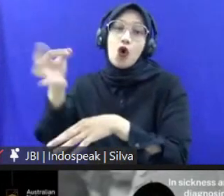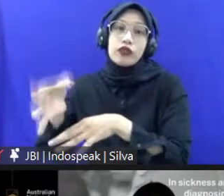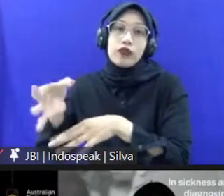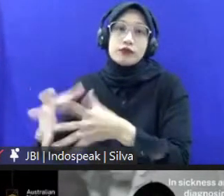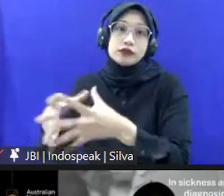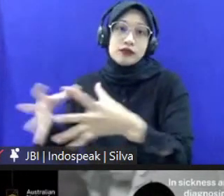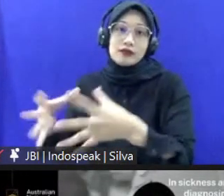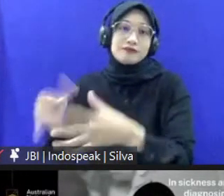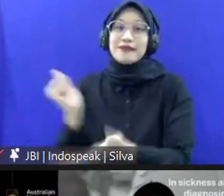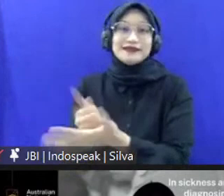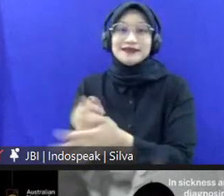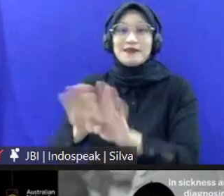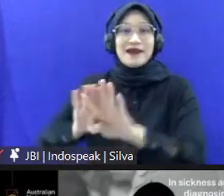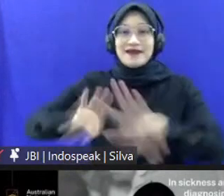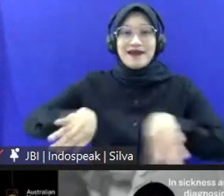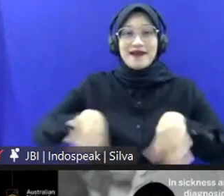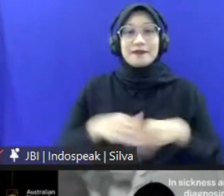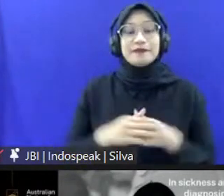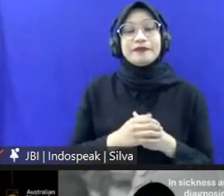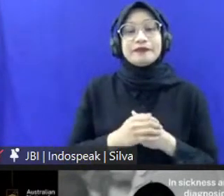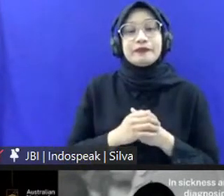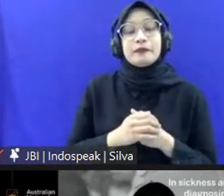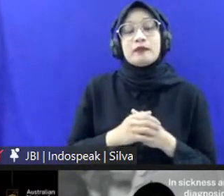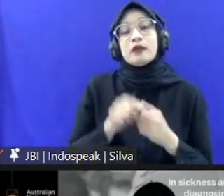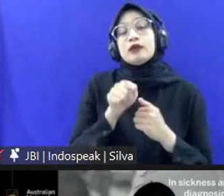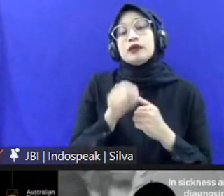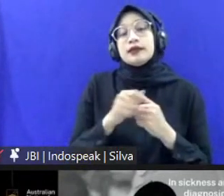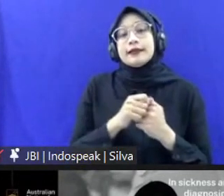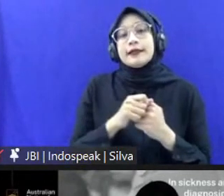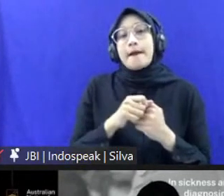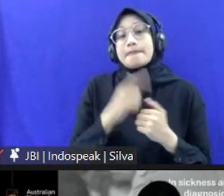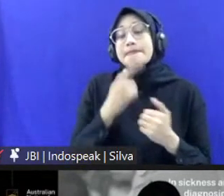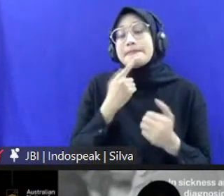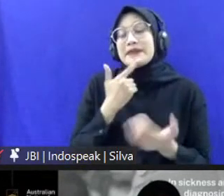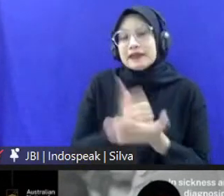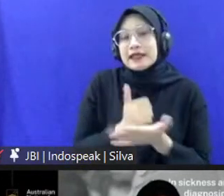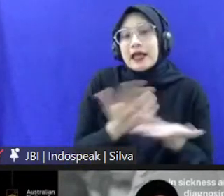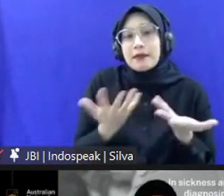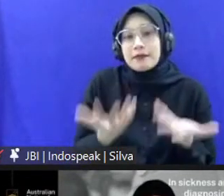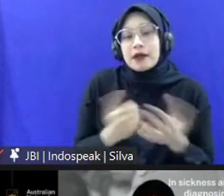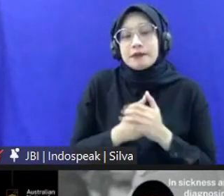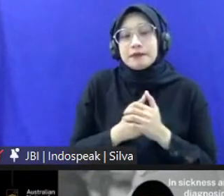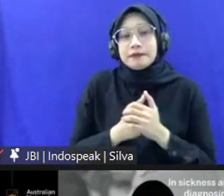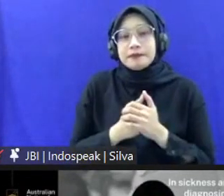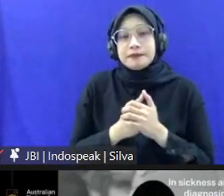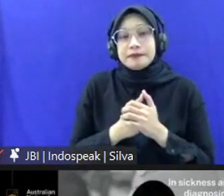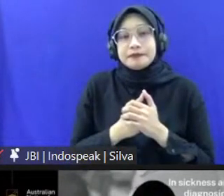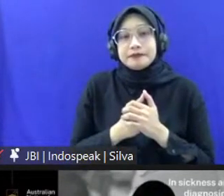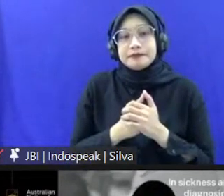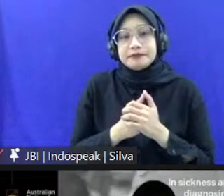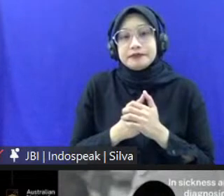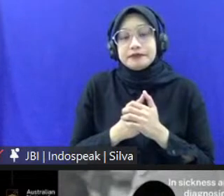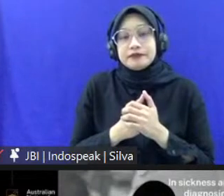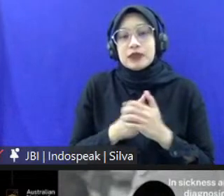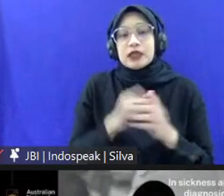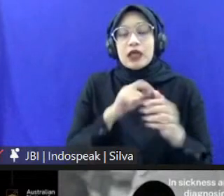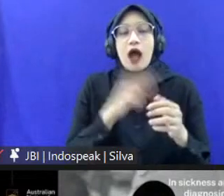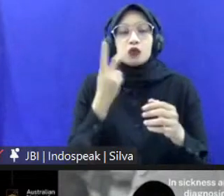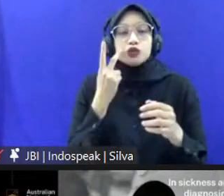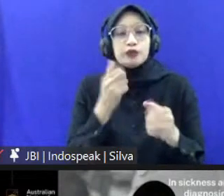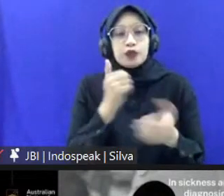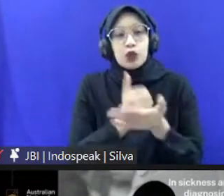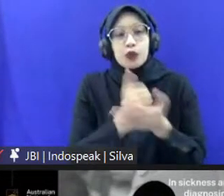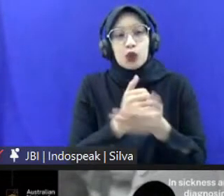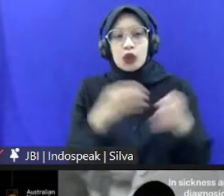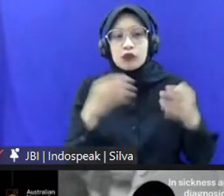examples. So while it is important, we need to note that this oppression or economic oppression